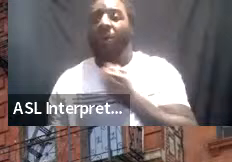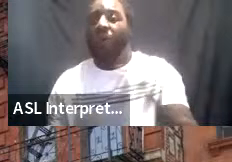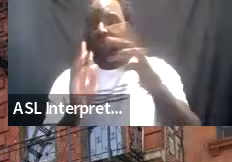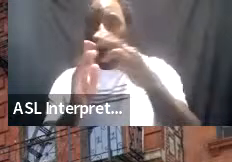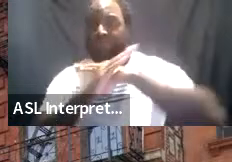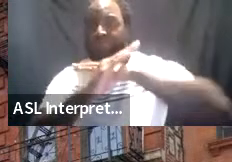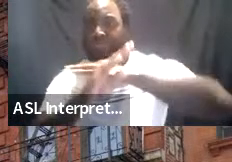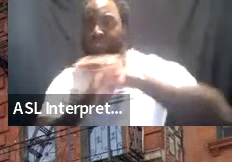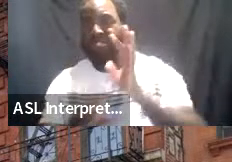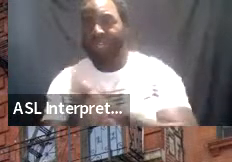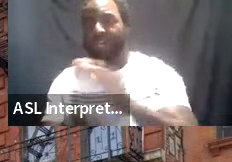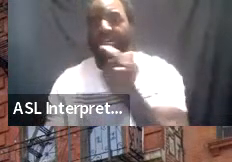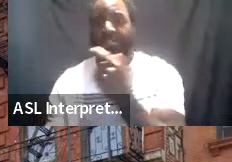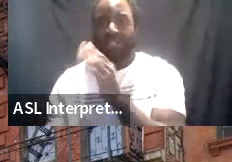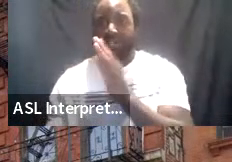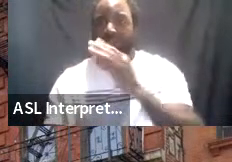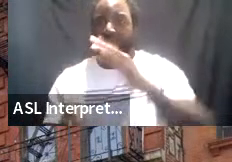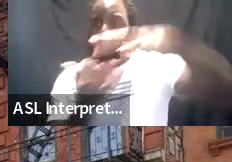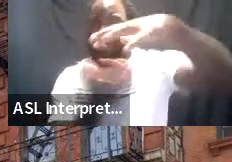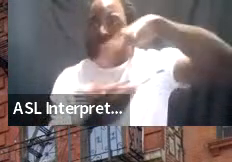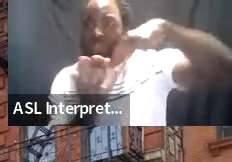dancing within bars and venues.